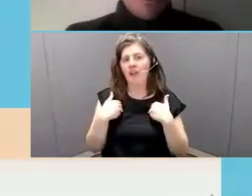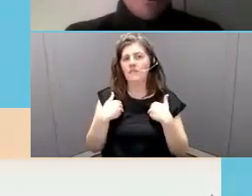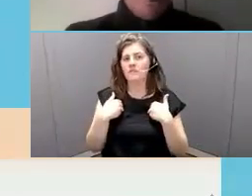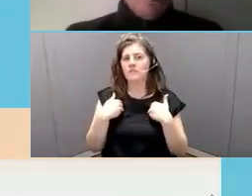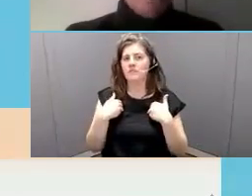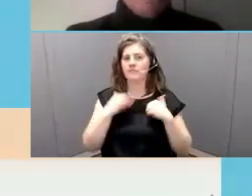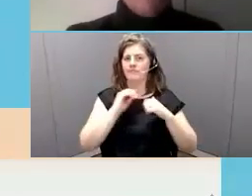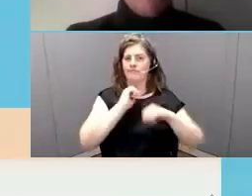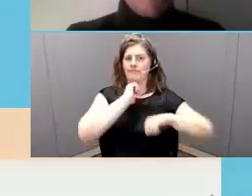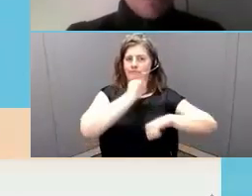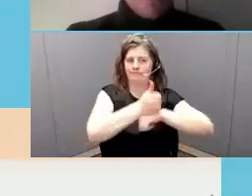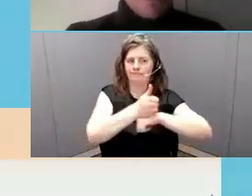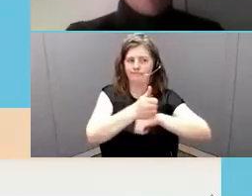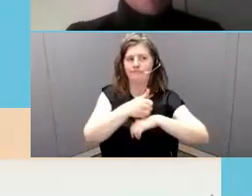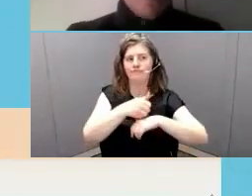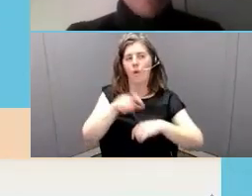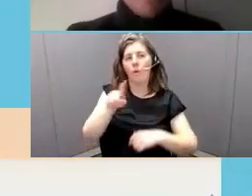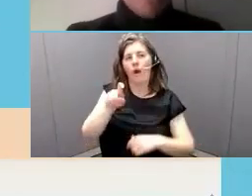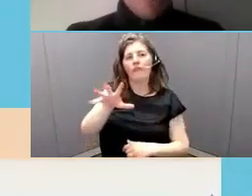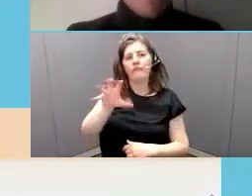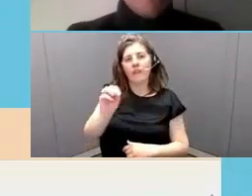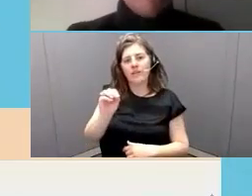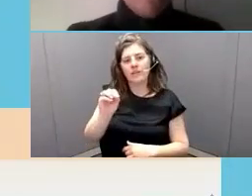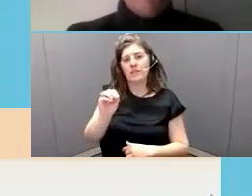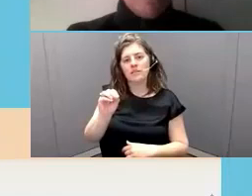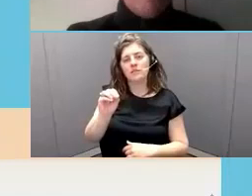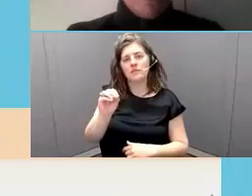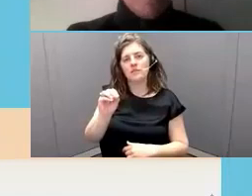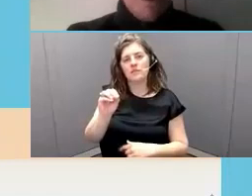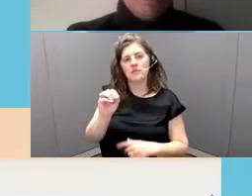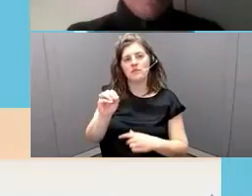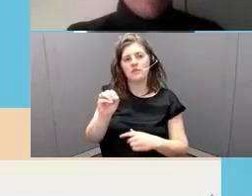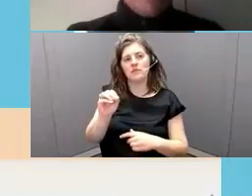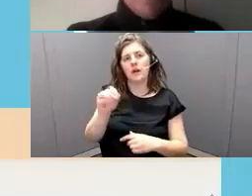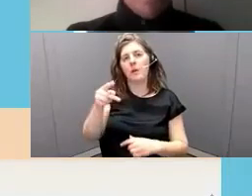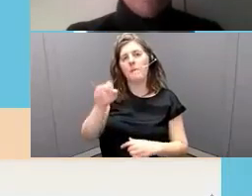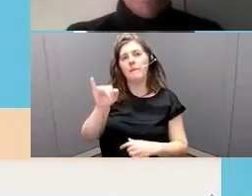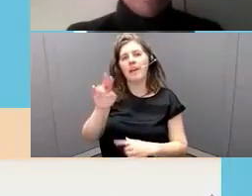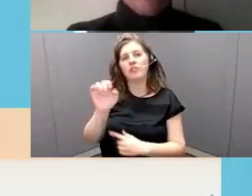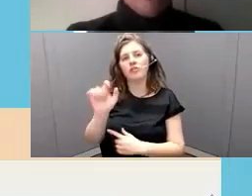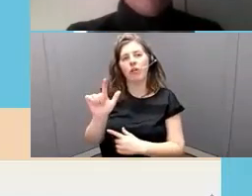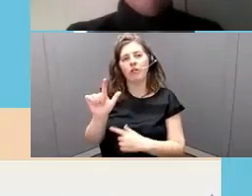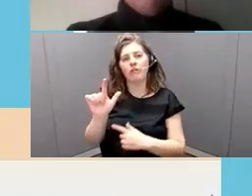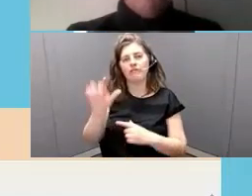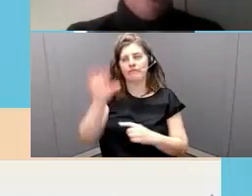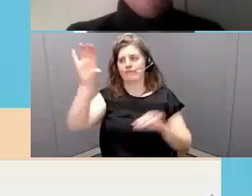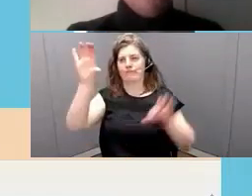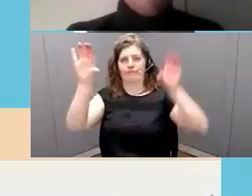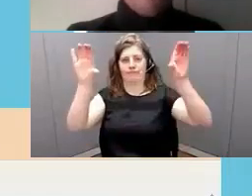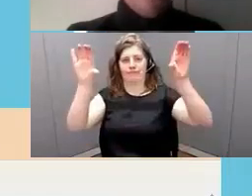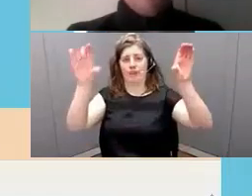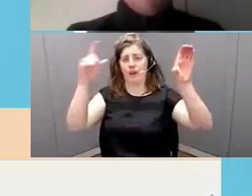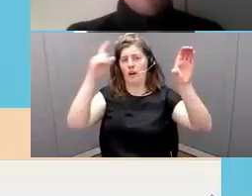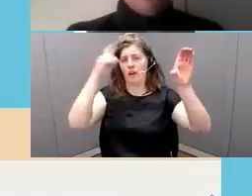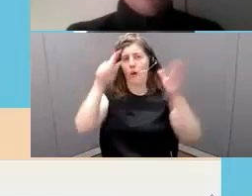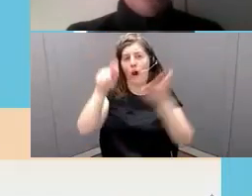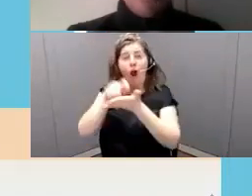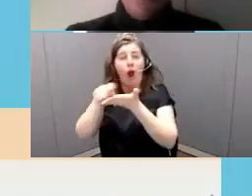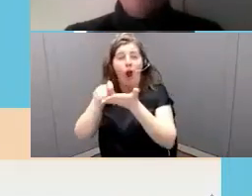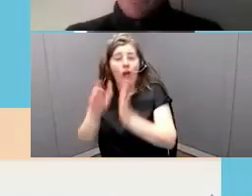dedicated 150 times 150 pixel areas for author